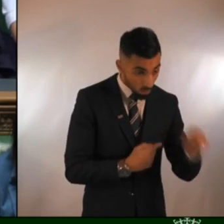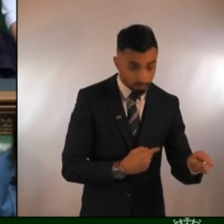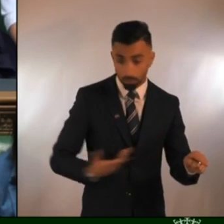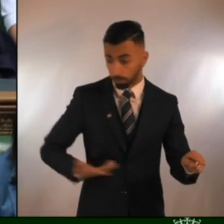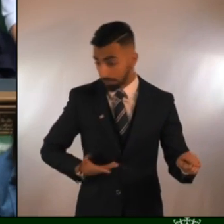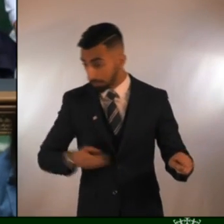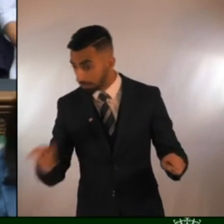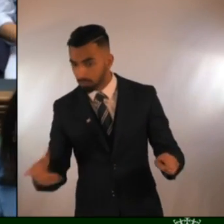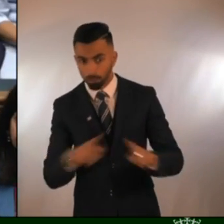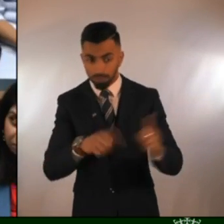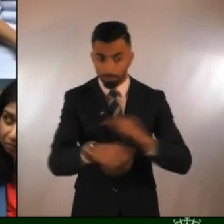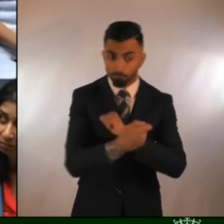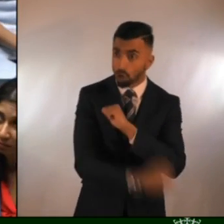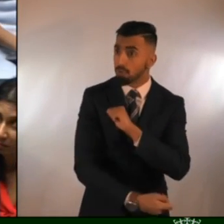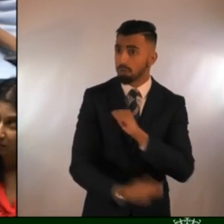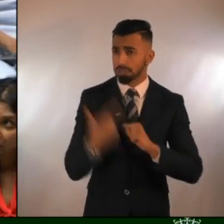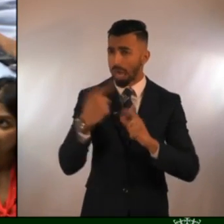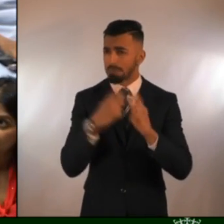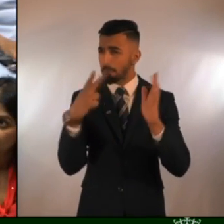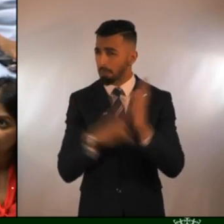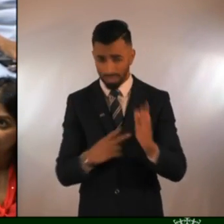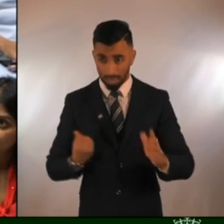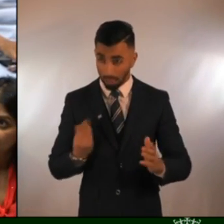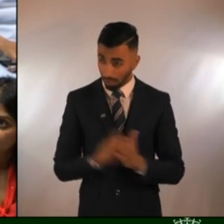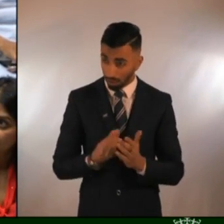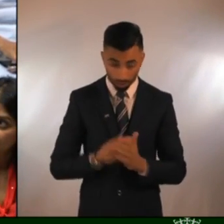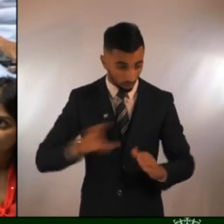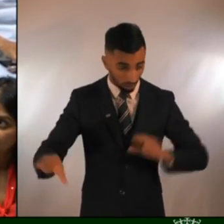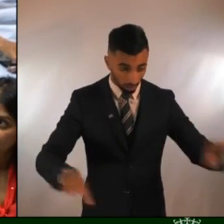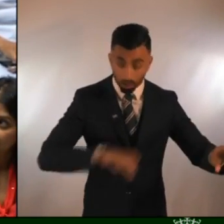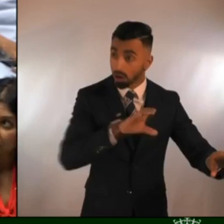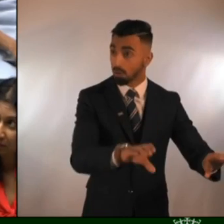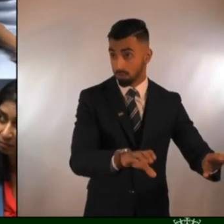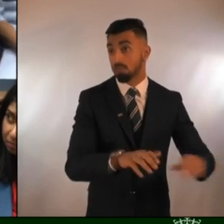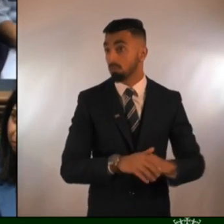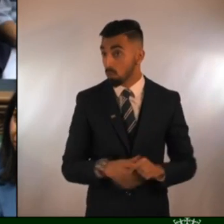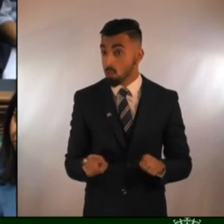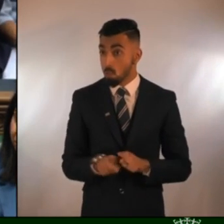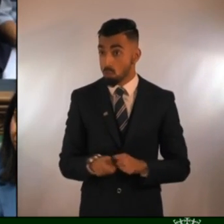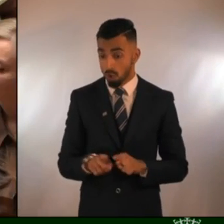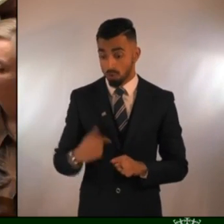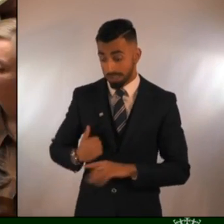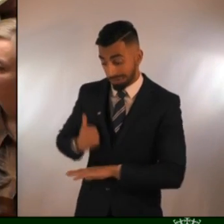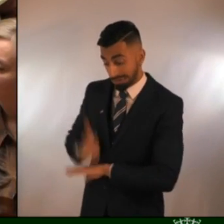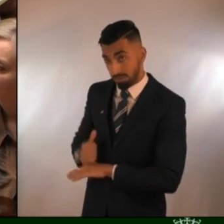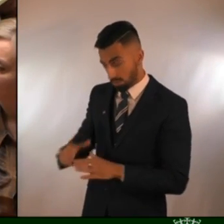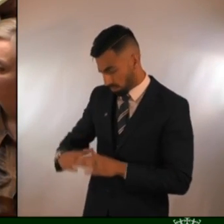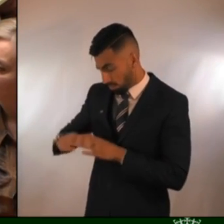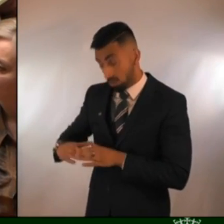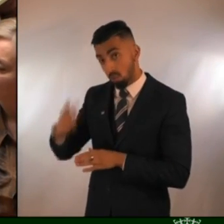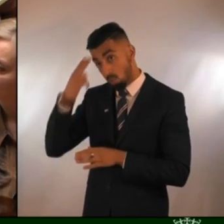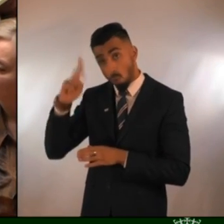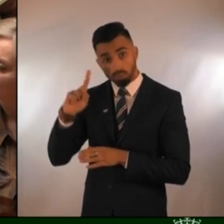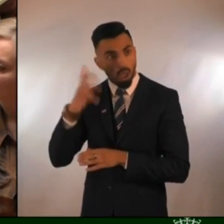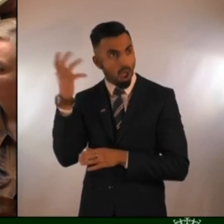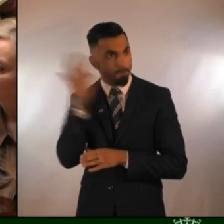To support the NHS and other public services, I am also setting aside today a £5 billion emergency